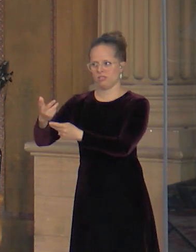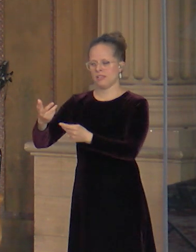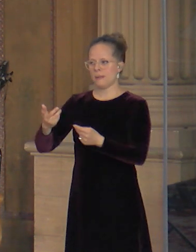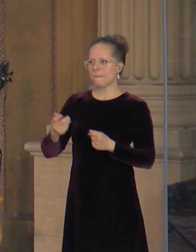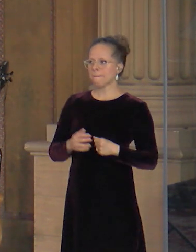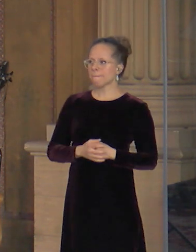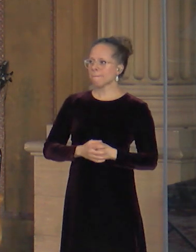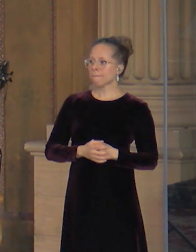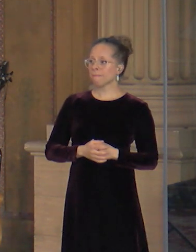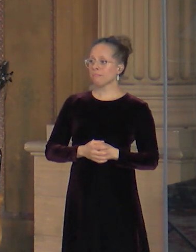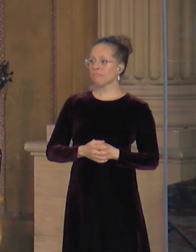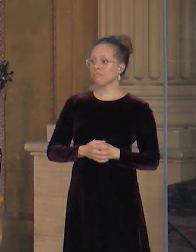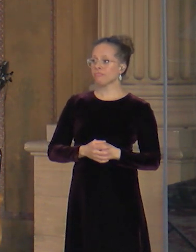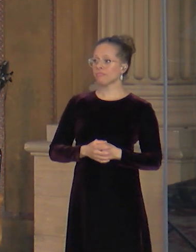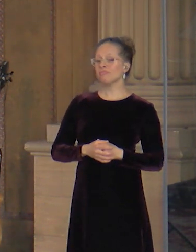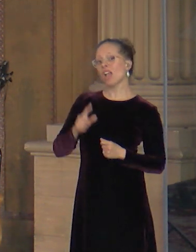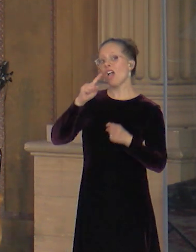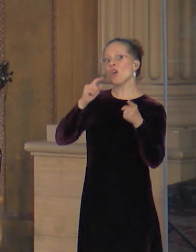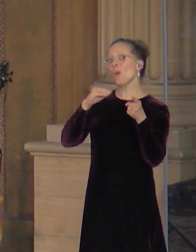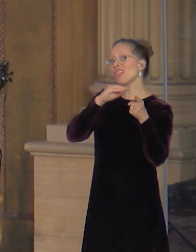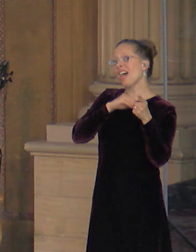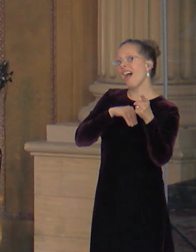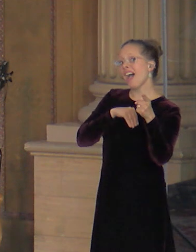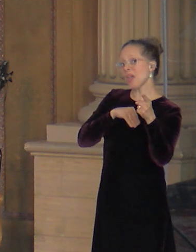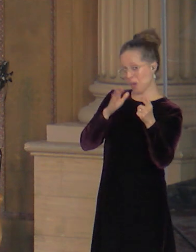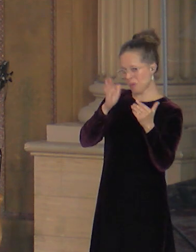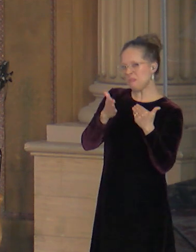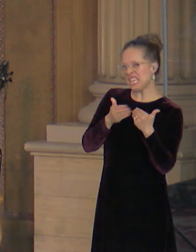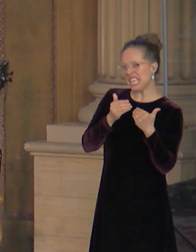it offered you an easy out but the out wasn't so easy